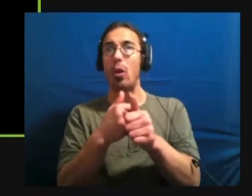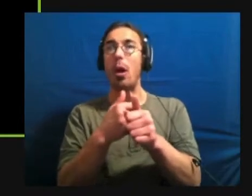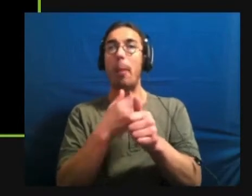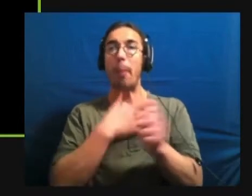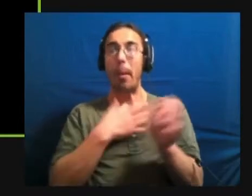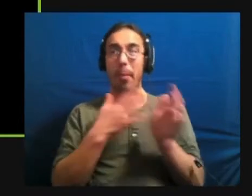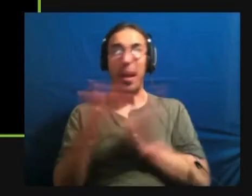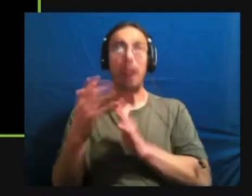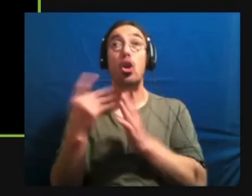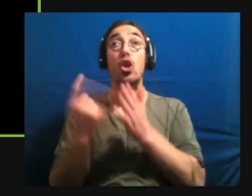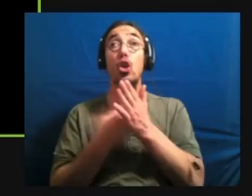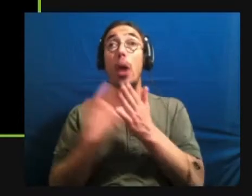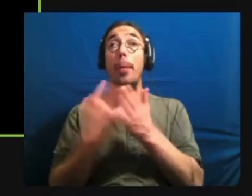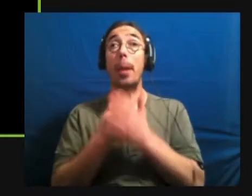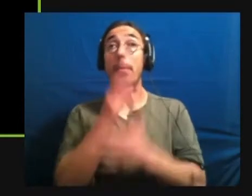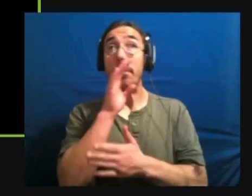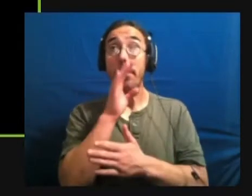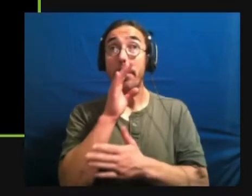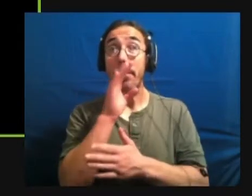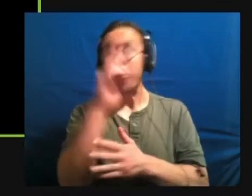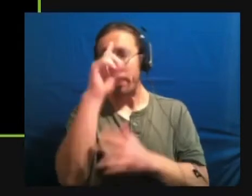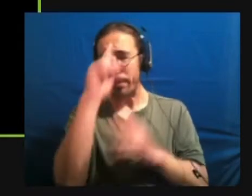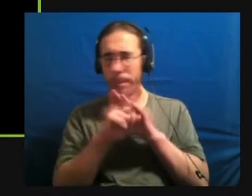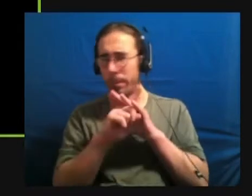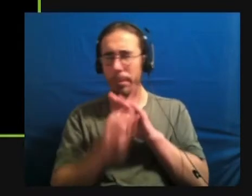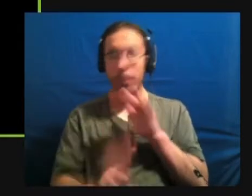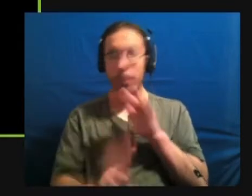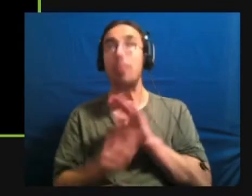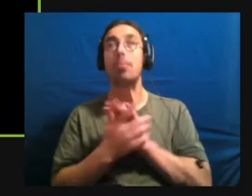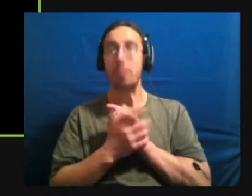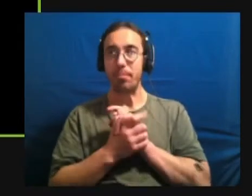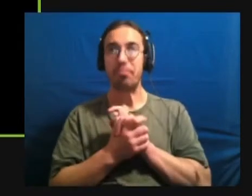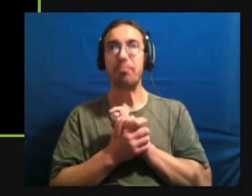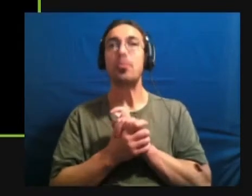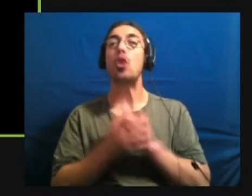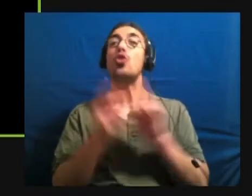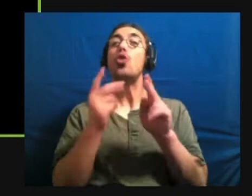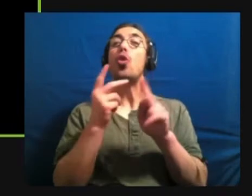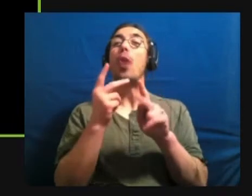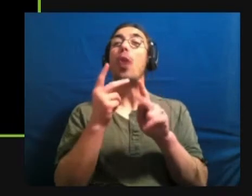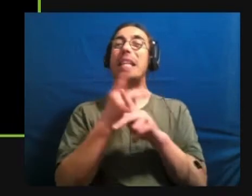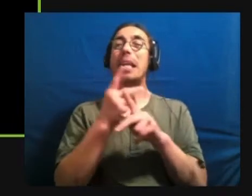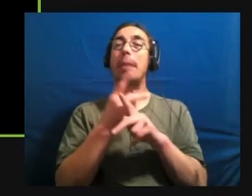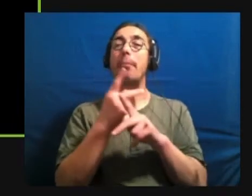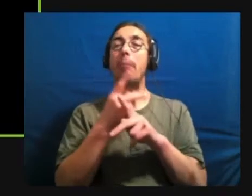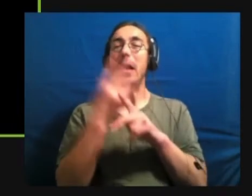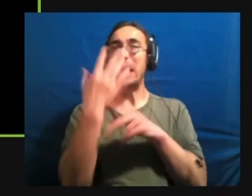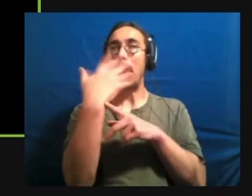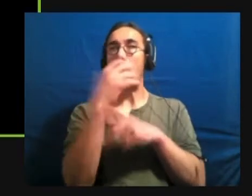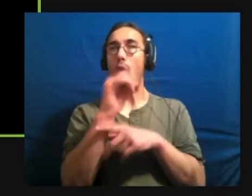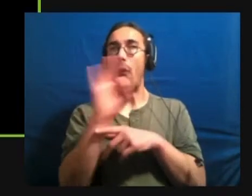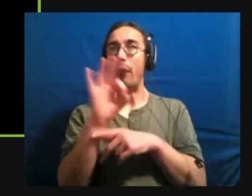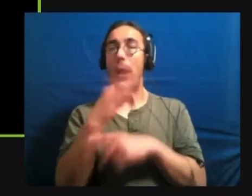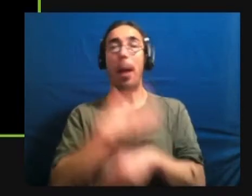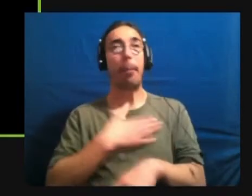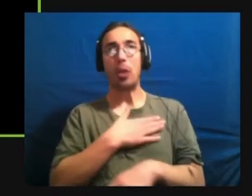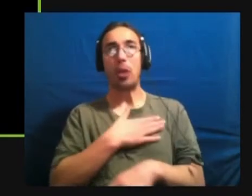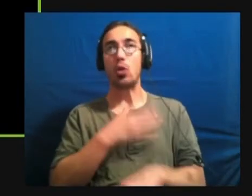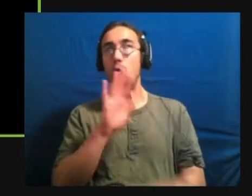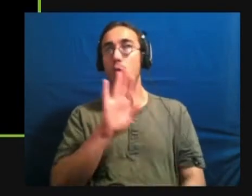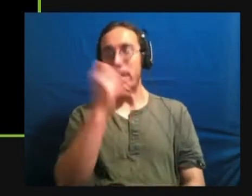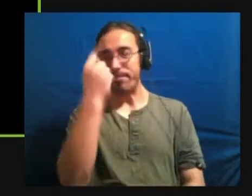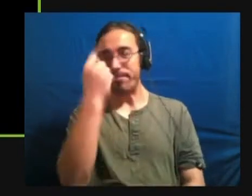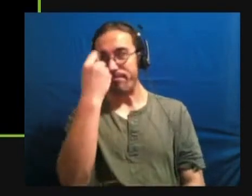words. So, as an accommodation for myself, I keep my camera off, and I appreciate you